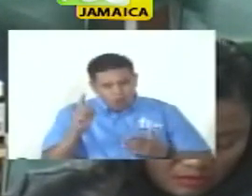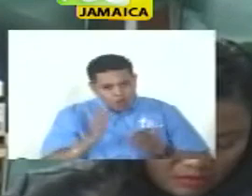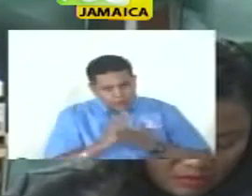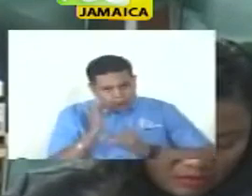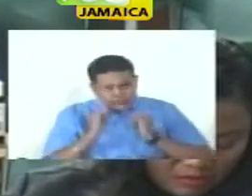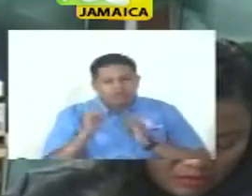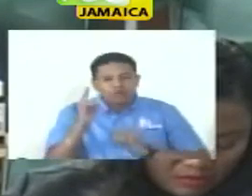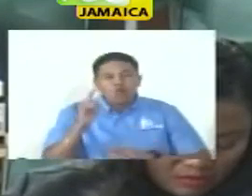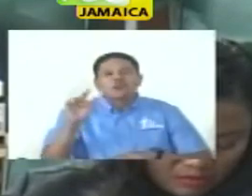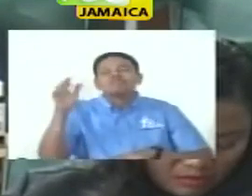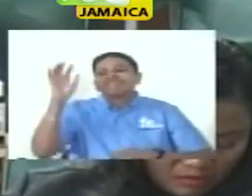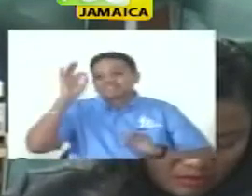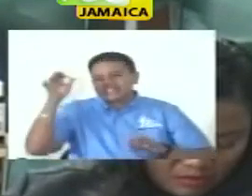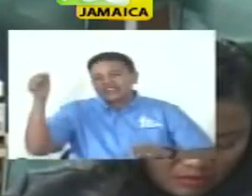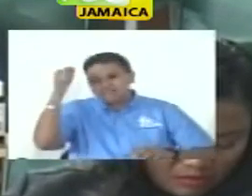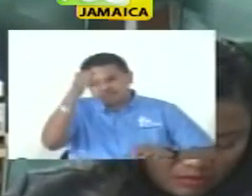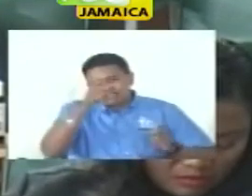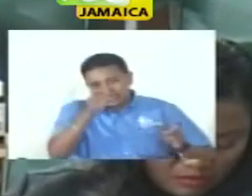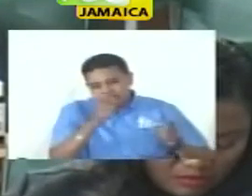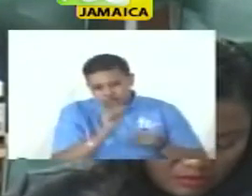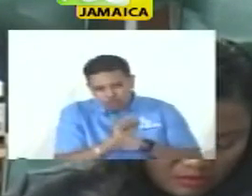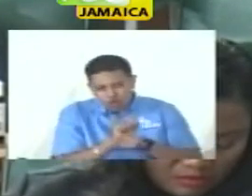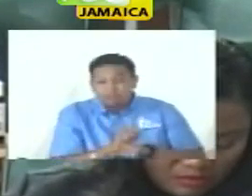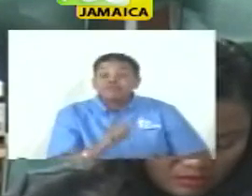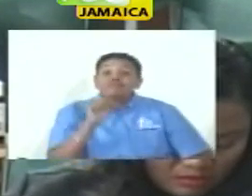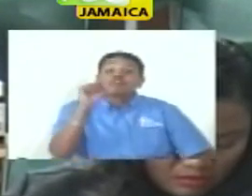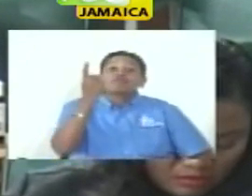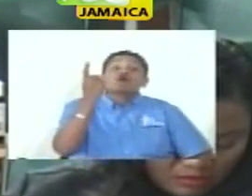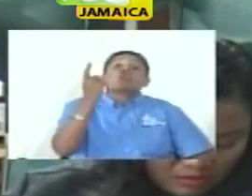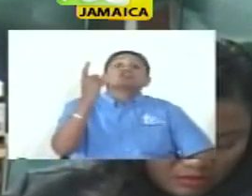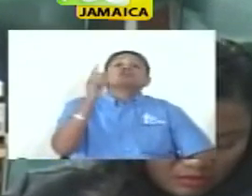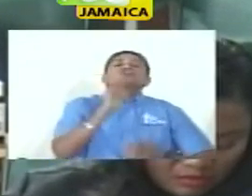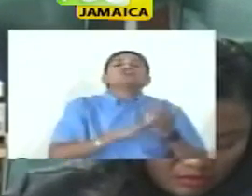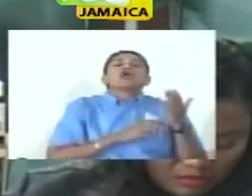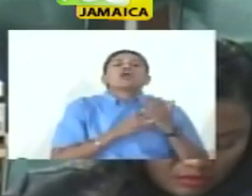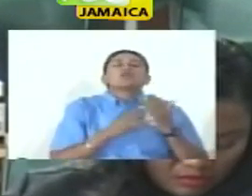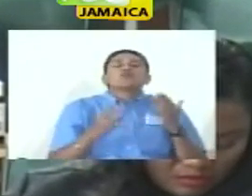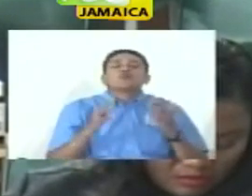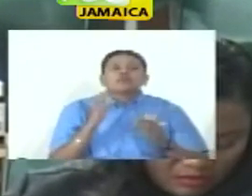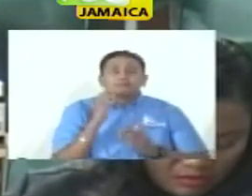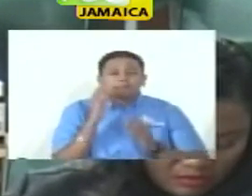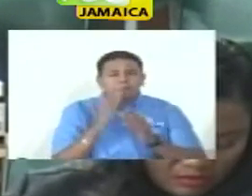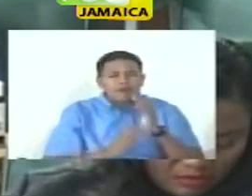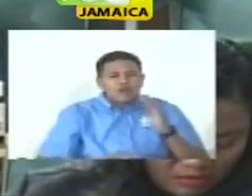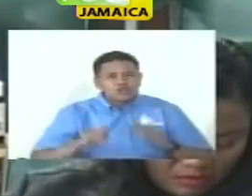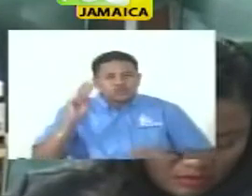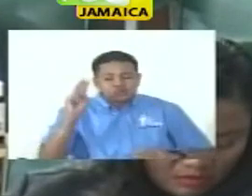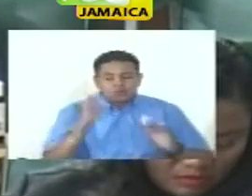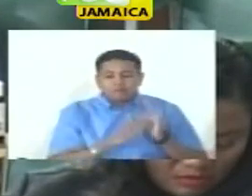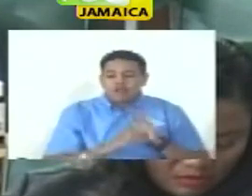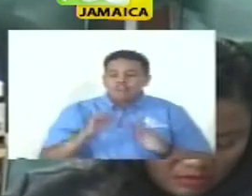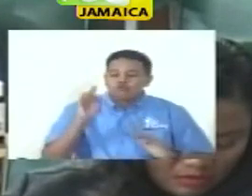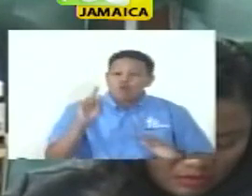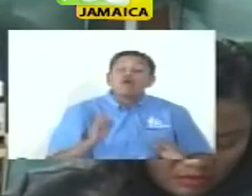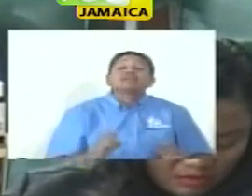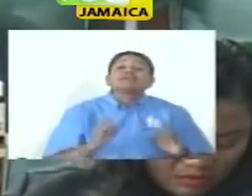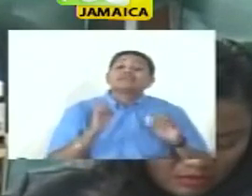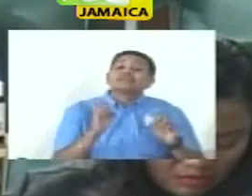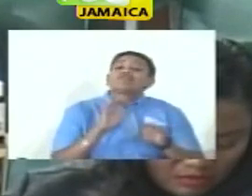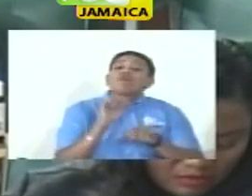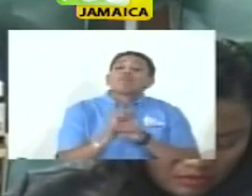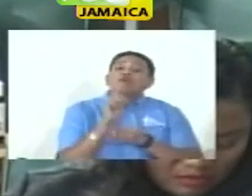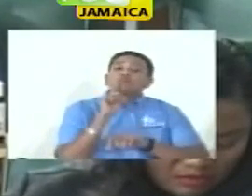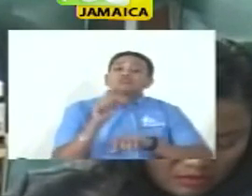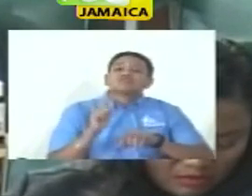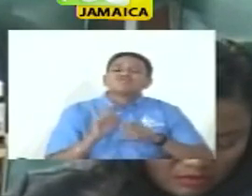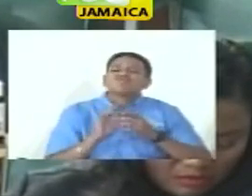Regarding the first schedule, part 2, where paragraph 1.6 was raised about a phasing of appointments in relation to tenure of the